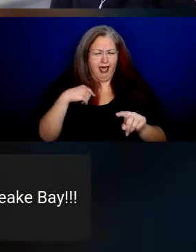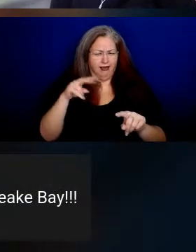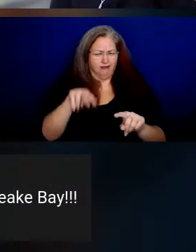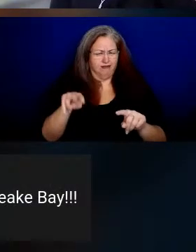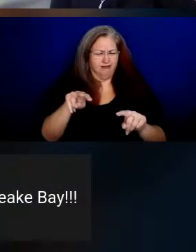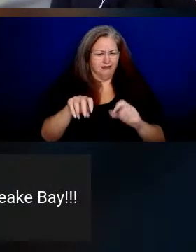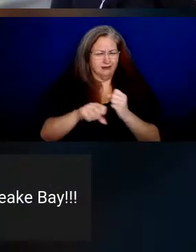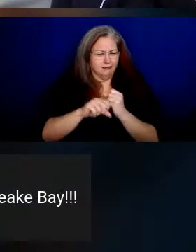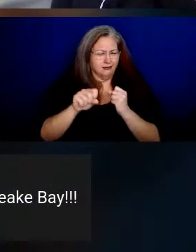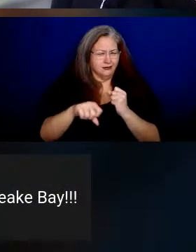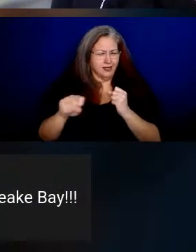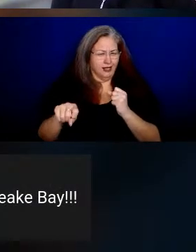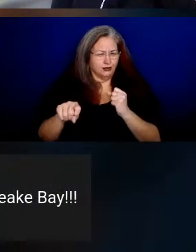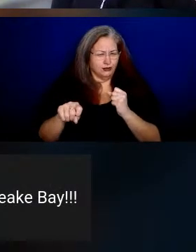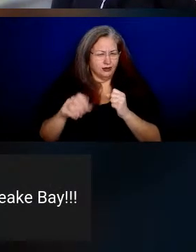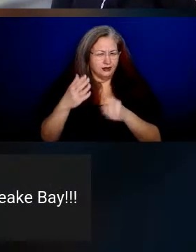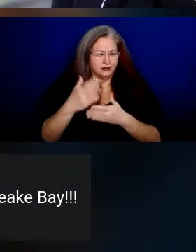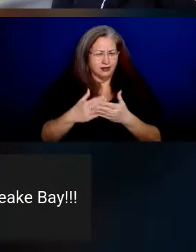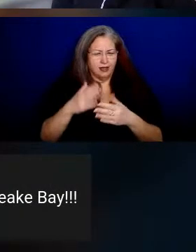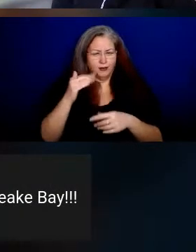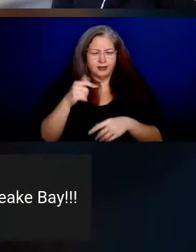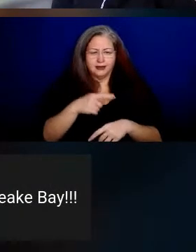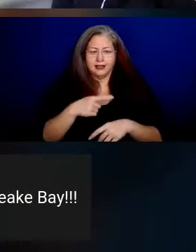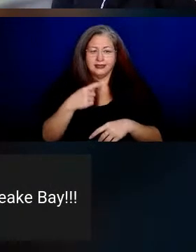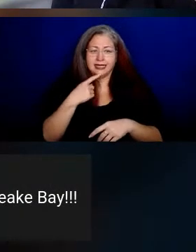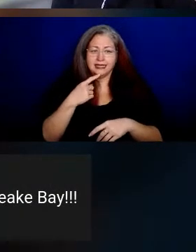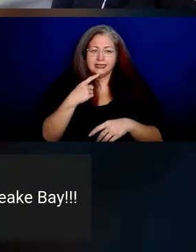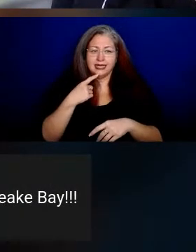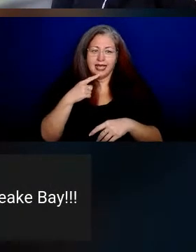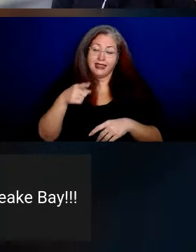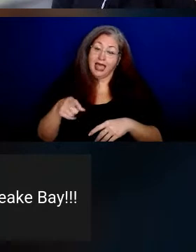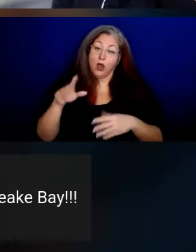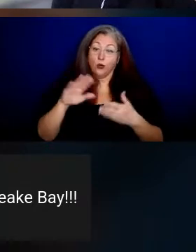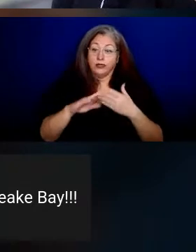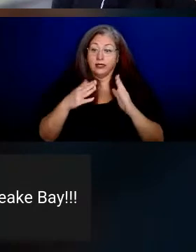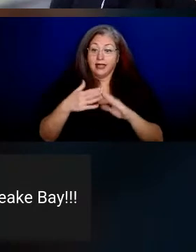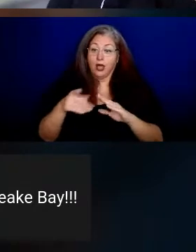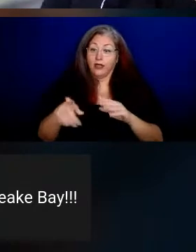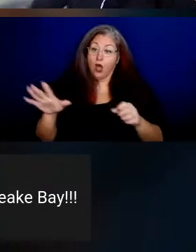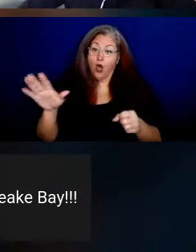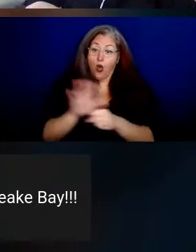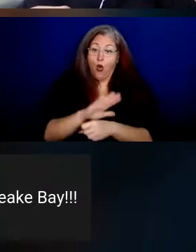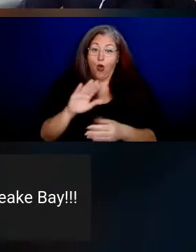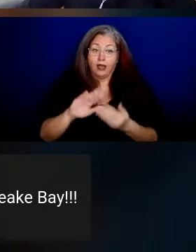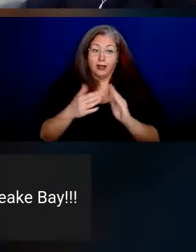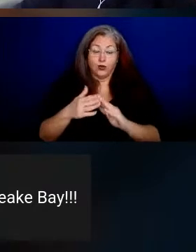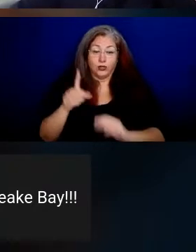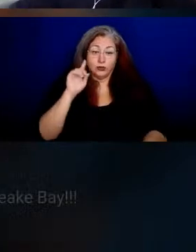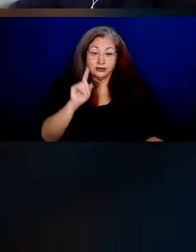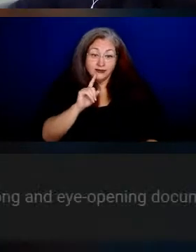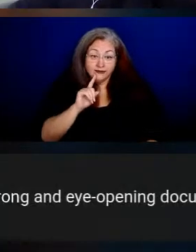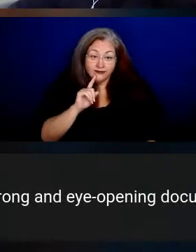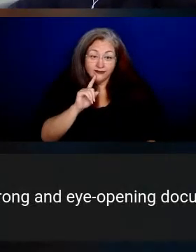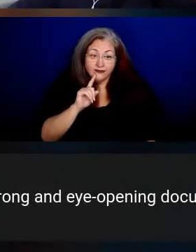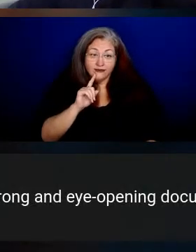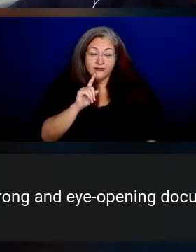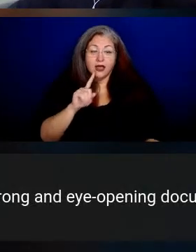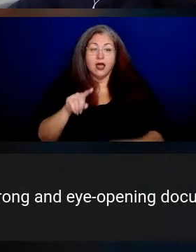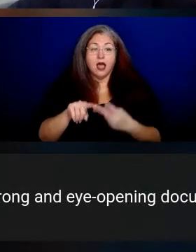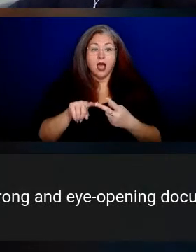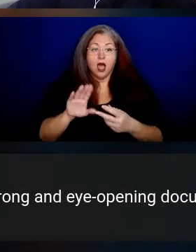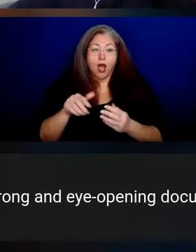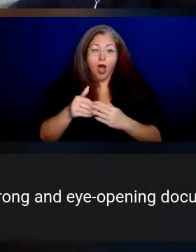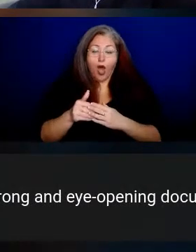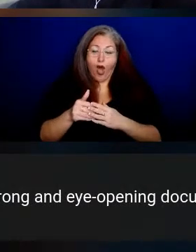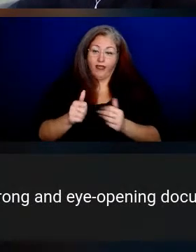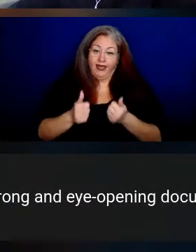And because they say that it was a town where the entire community was deaf and all the